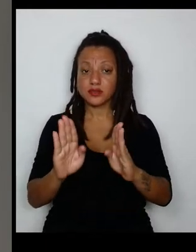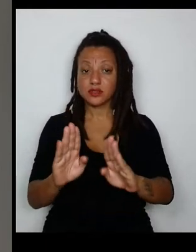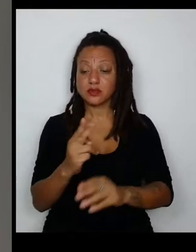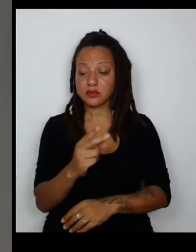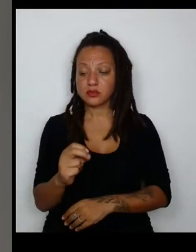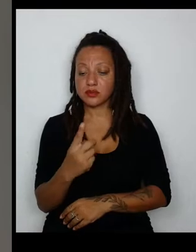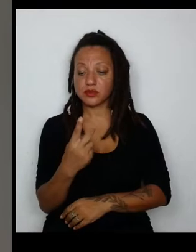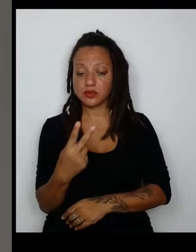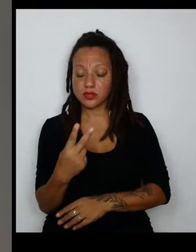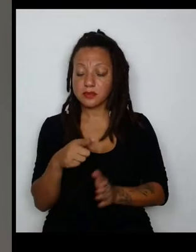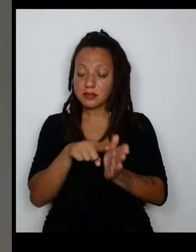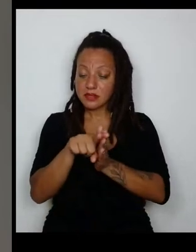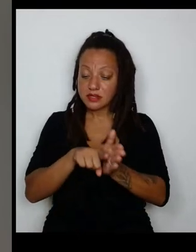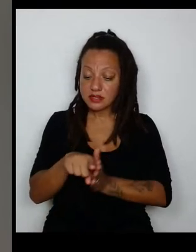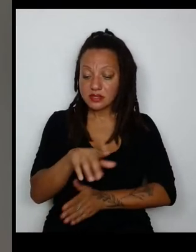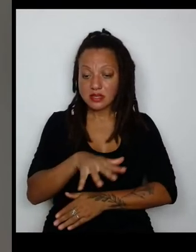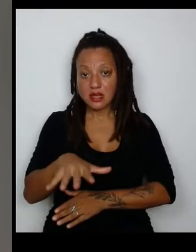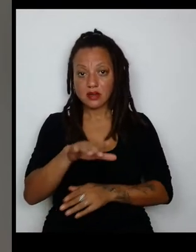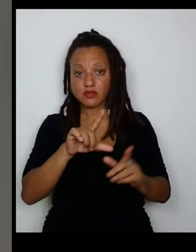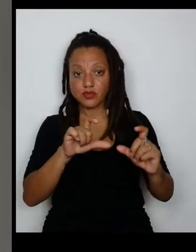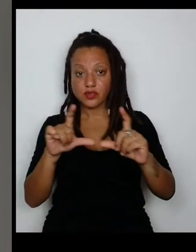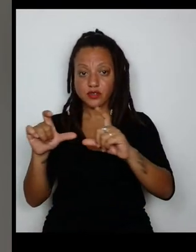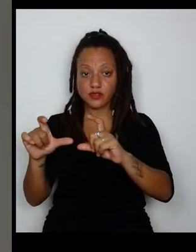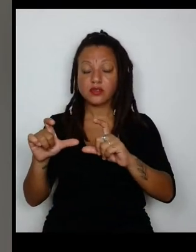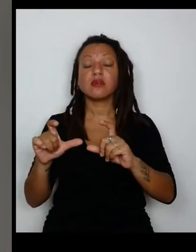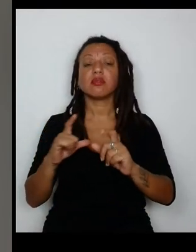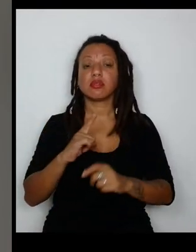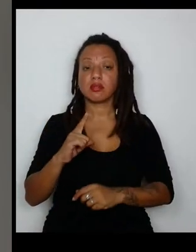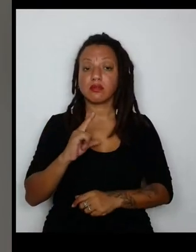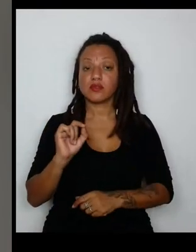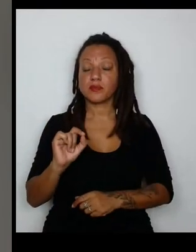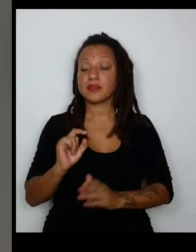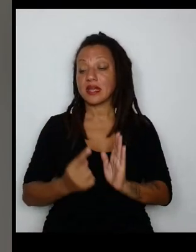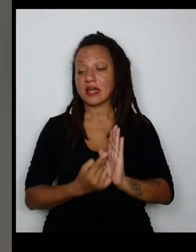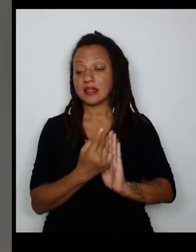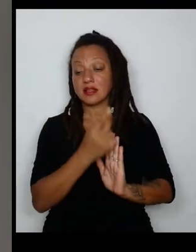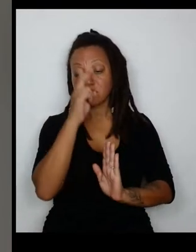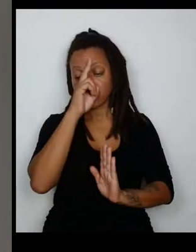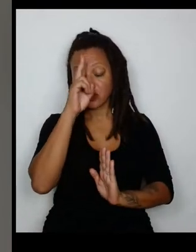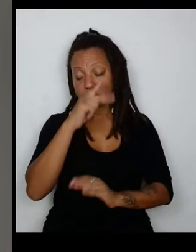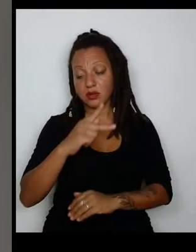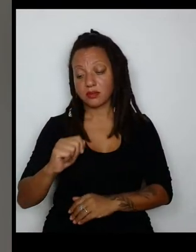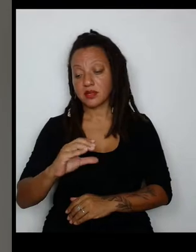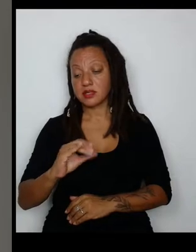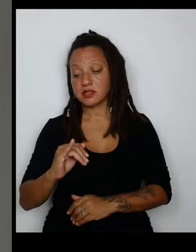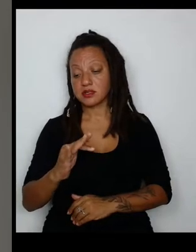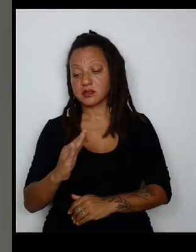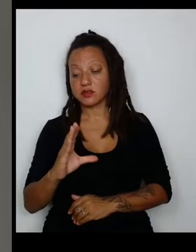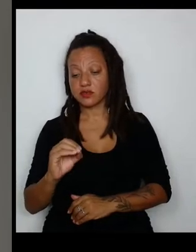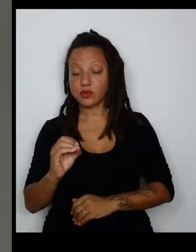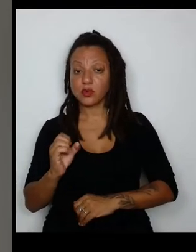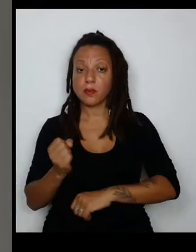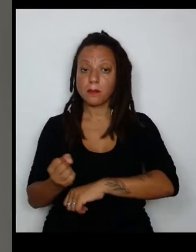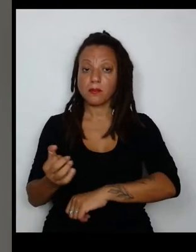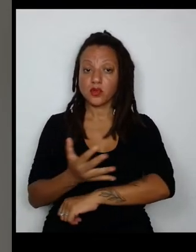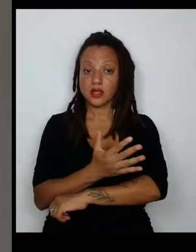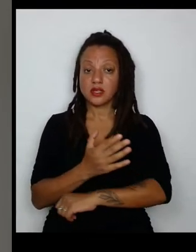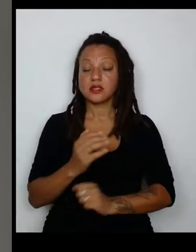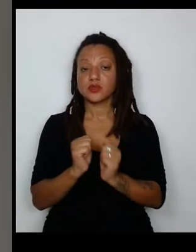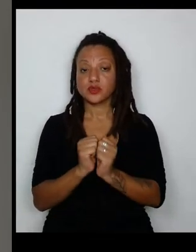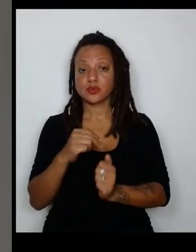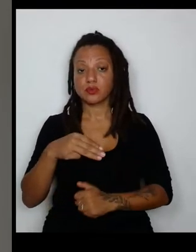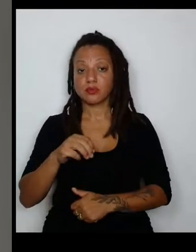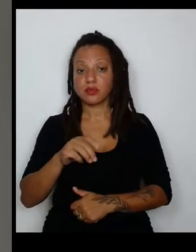became gogan and polynesia her research on photography has been published in photography's journal of pacific history